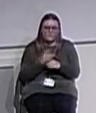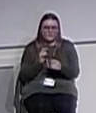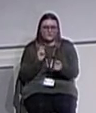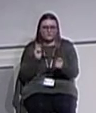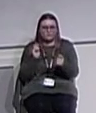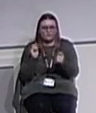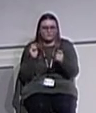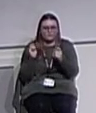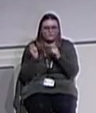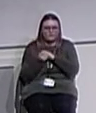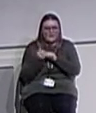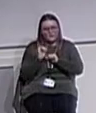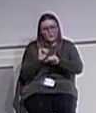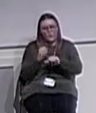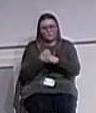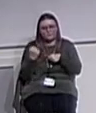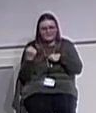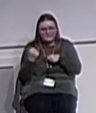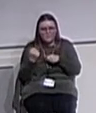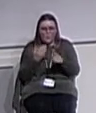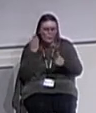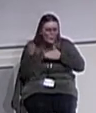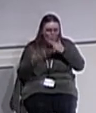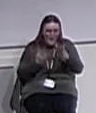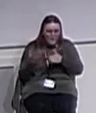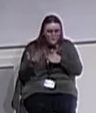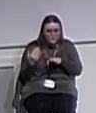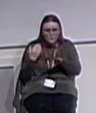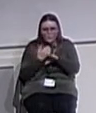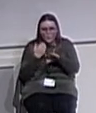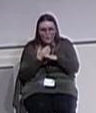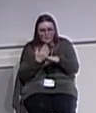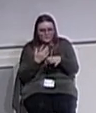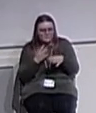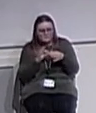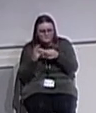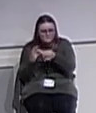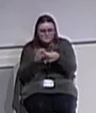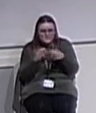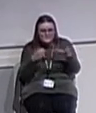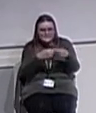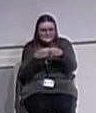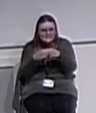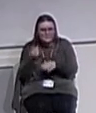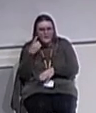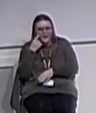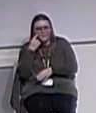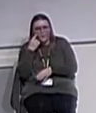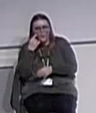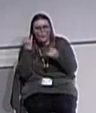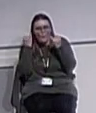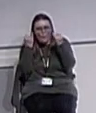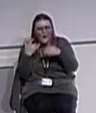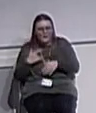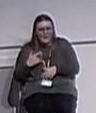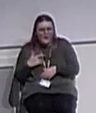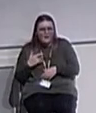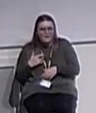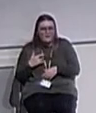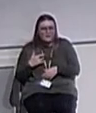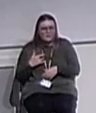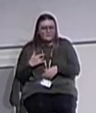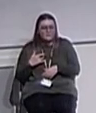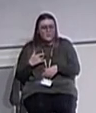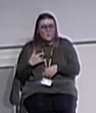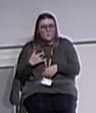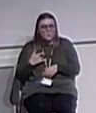out in the fields, working with people as a team, and looking at the wildlife that's out there is something that really attracts